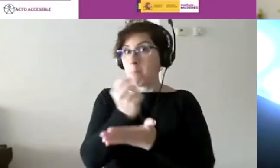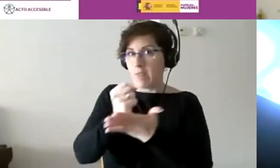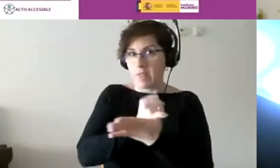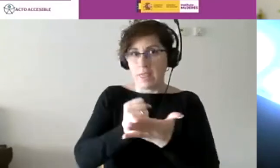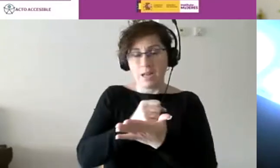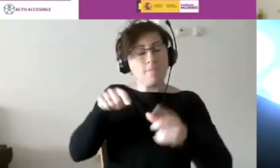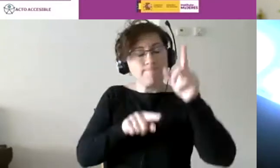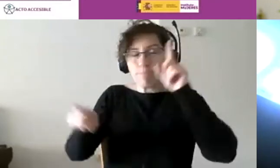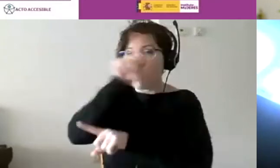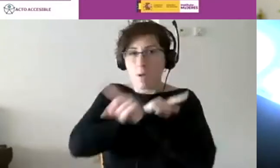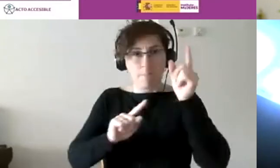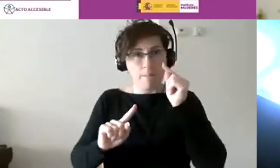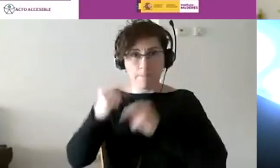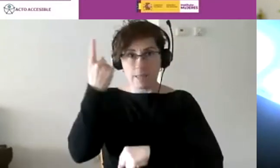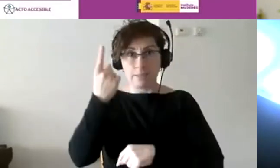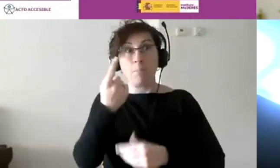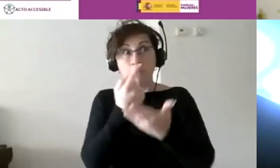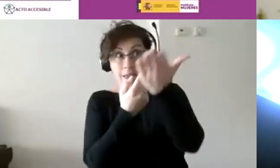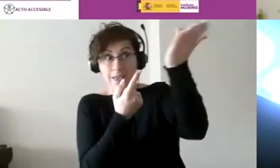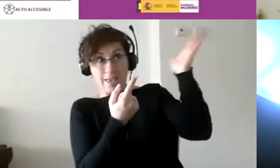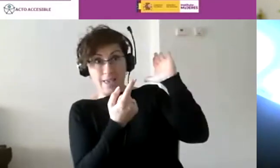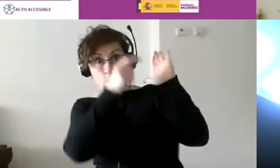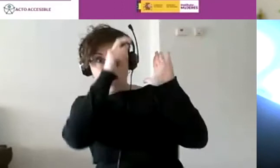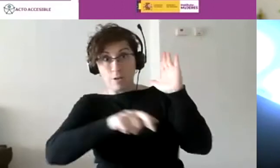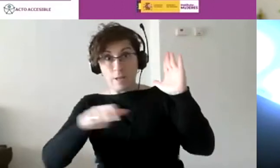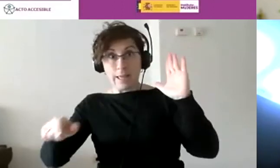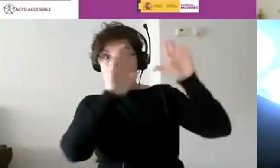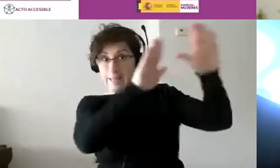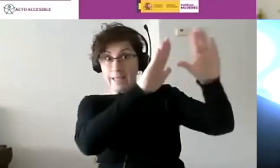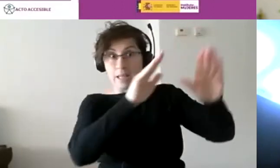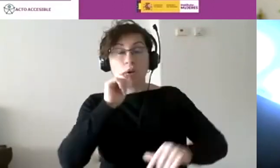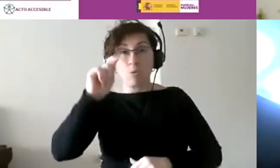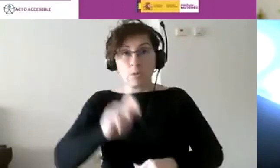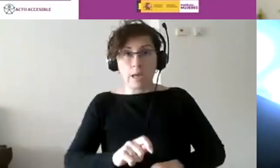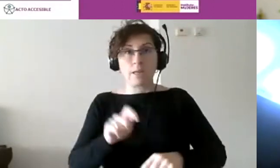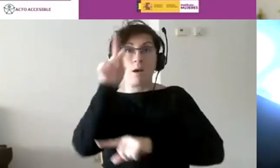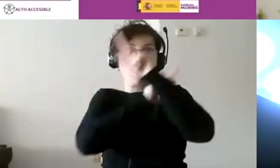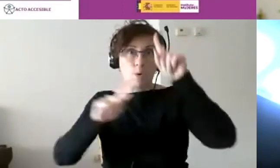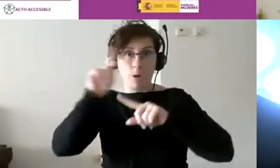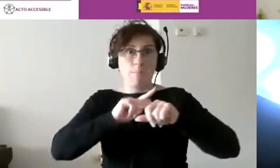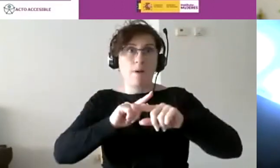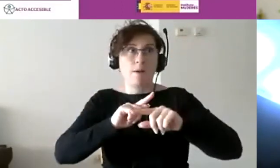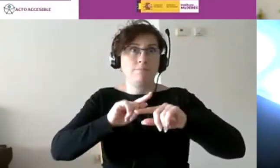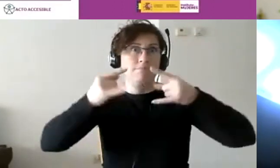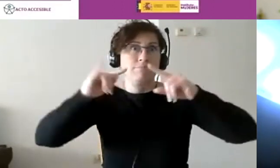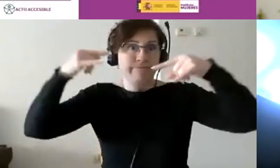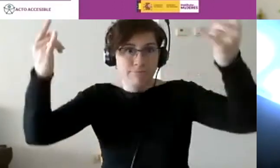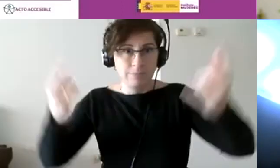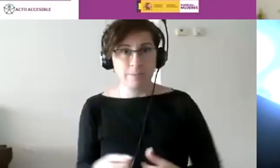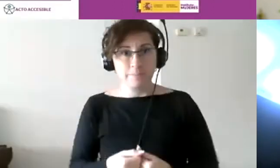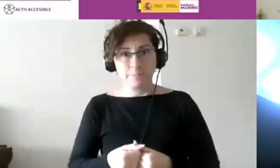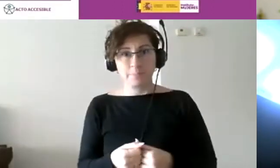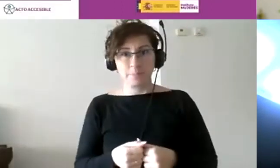problems. Now, every Ukrainian, every second Ukrainian, I suppose, tried to help.